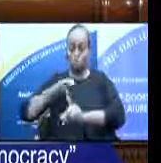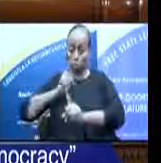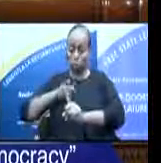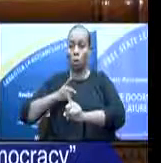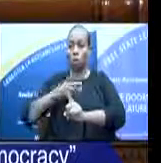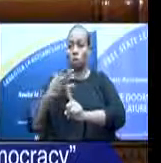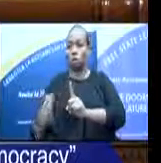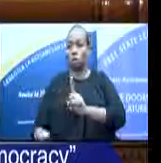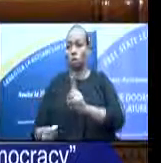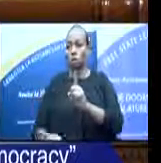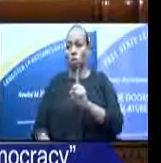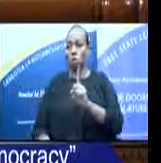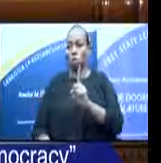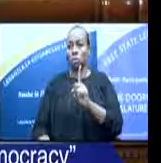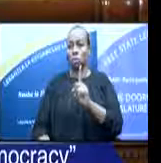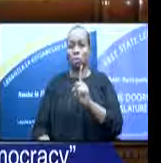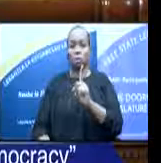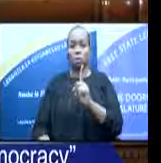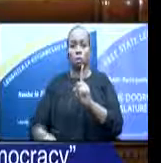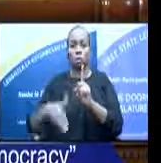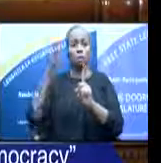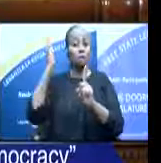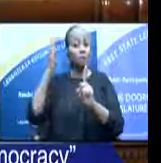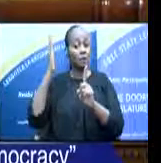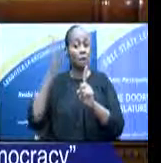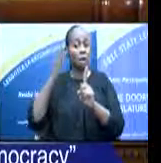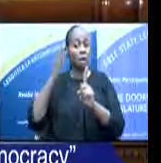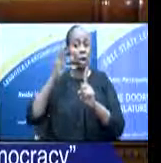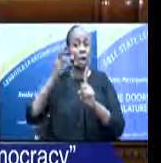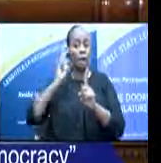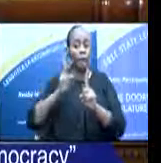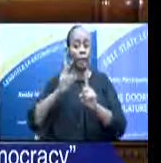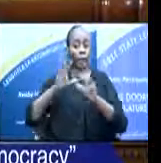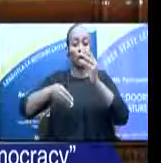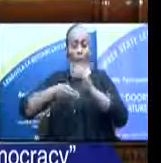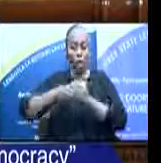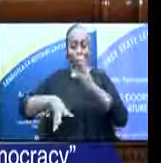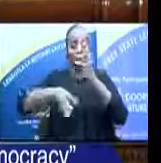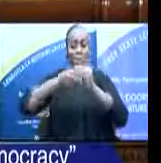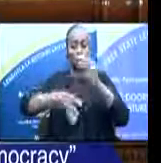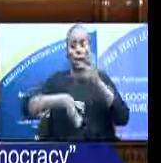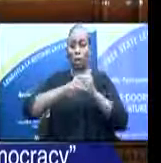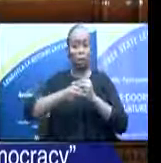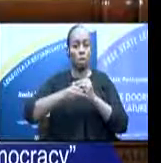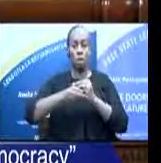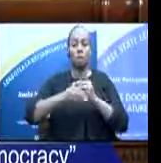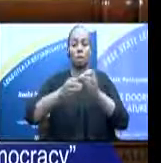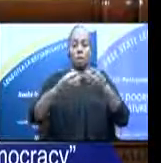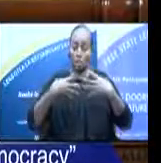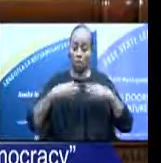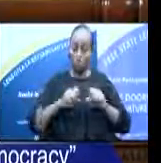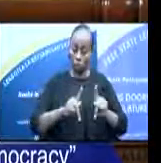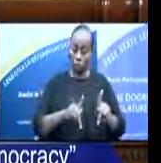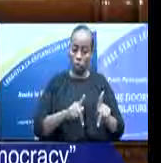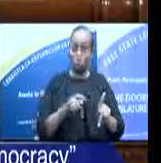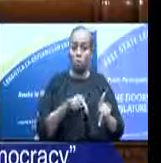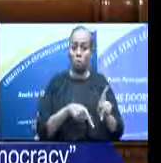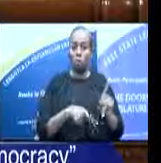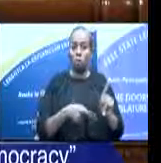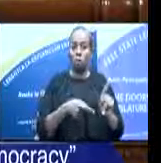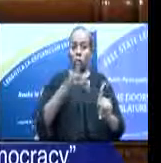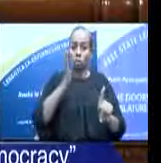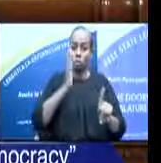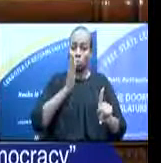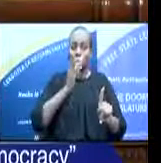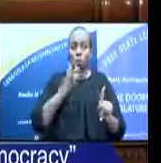of order. Don't raise a point of order on top of the point of order. Allow the honorable member on the